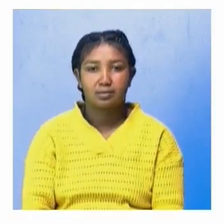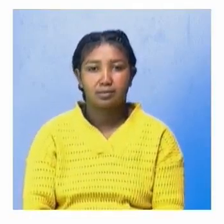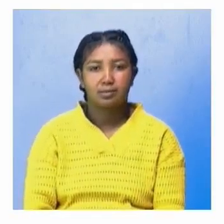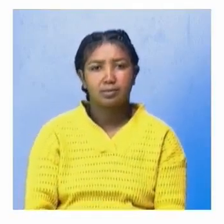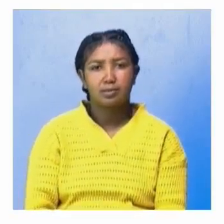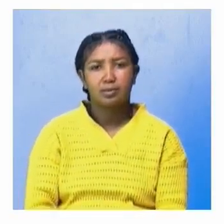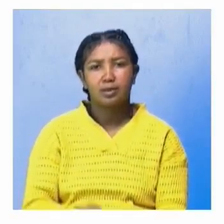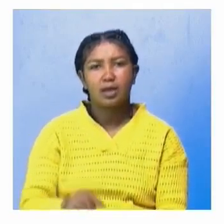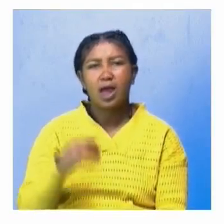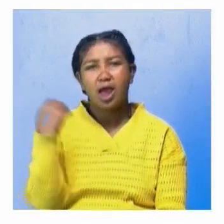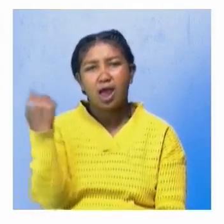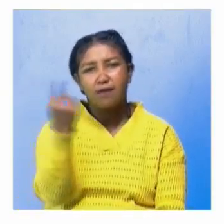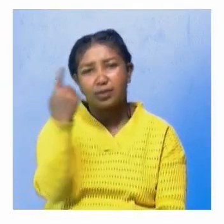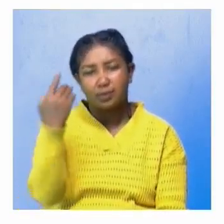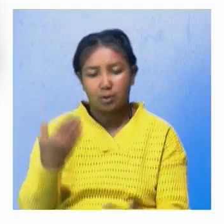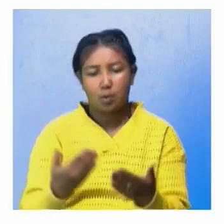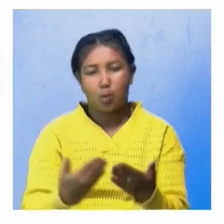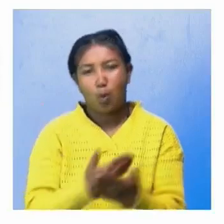every morning.